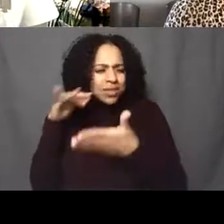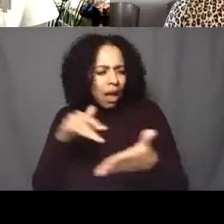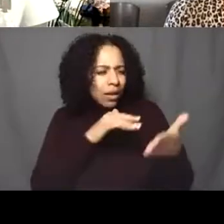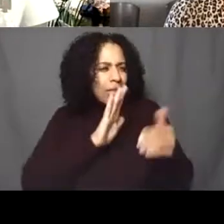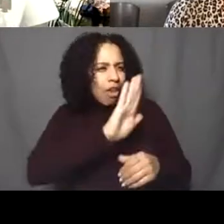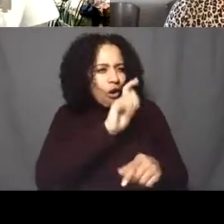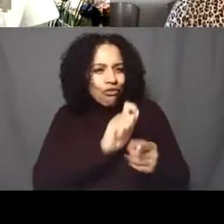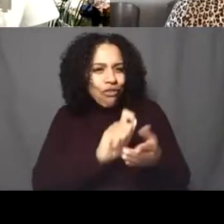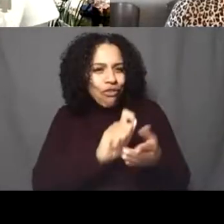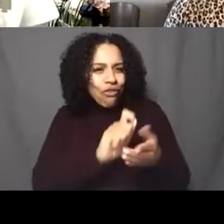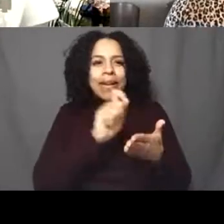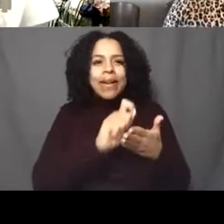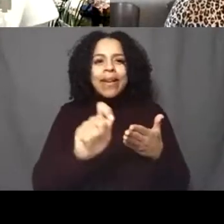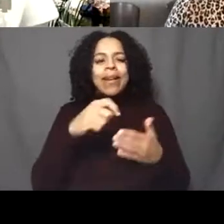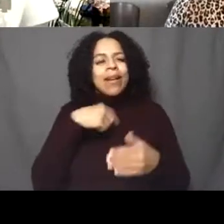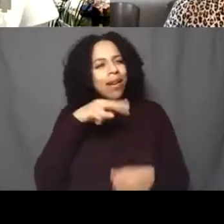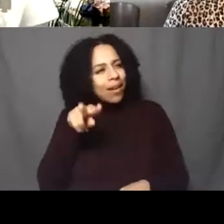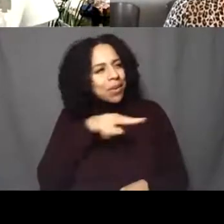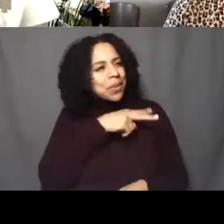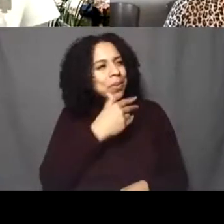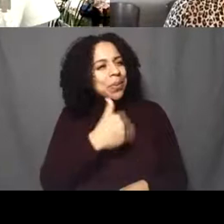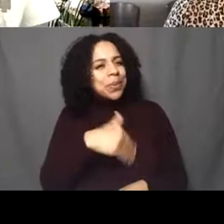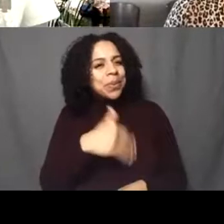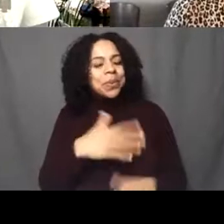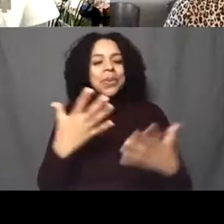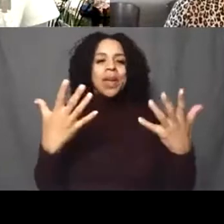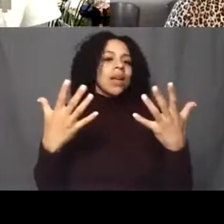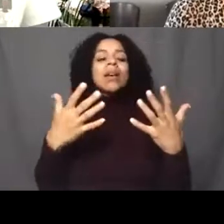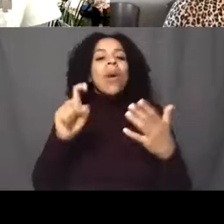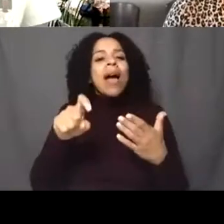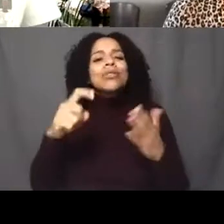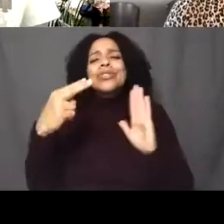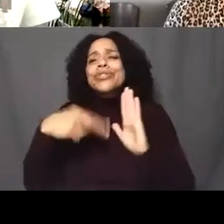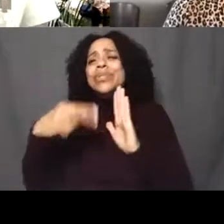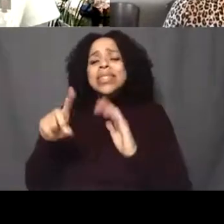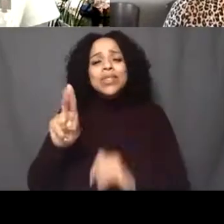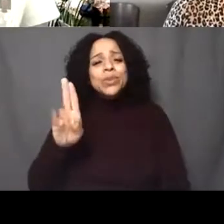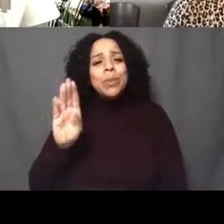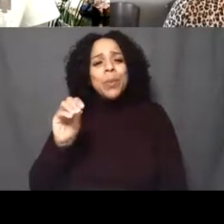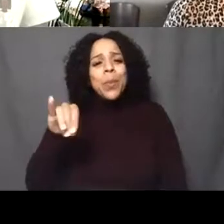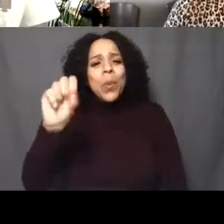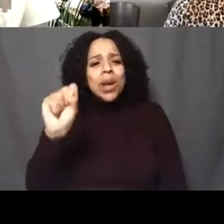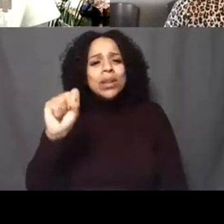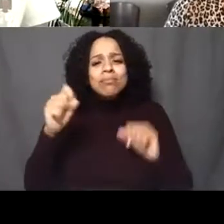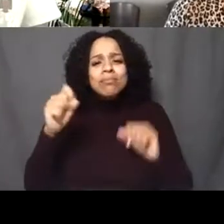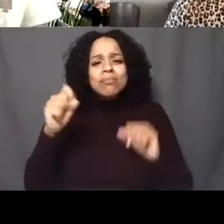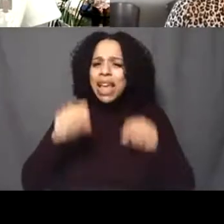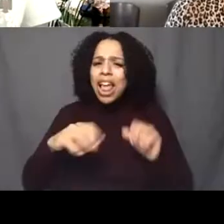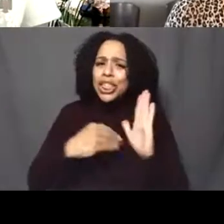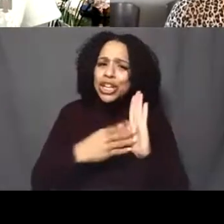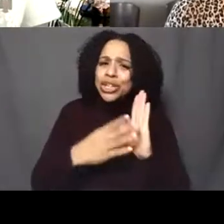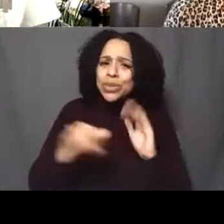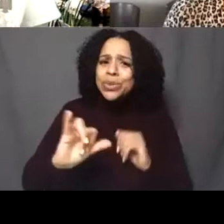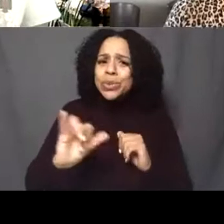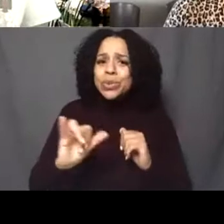who fancies themselves an intellectual, all you have to do is read Du Bois or Frederick Douglass or Baldwin or Toni Morrison, and you realize